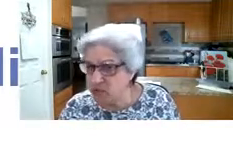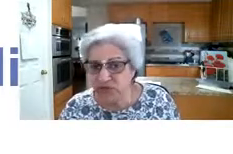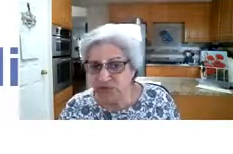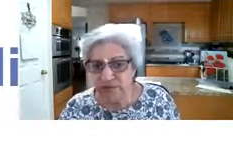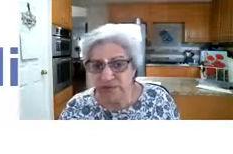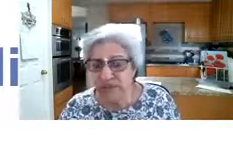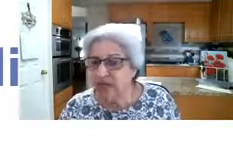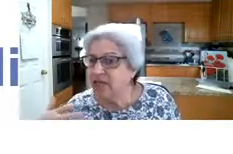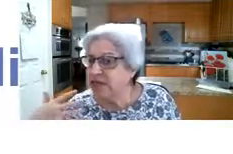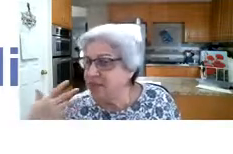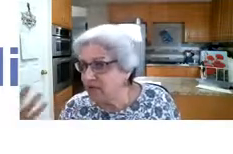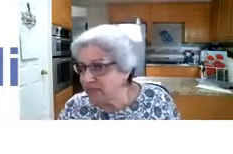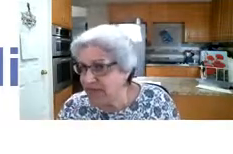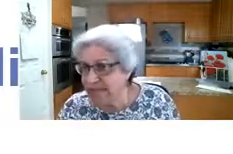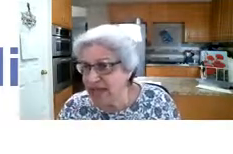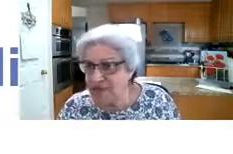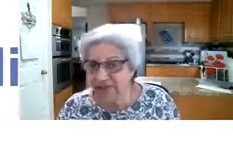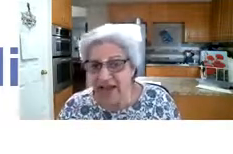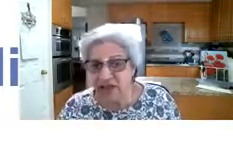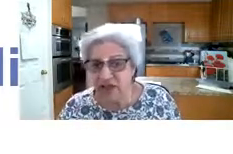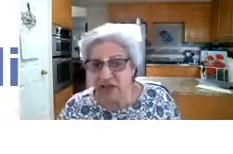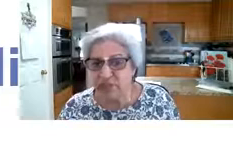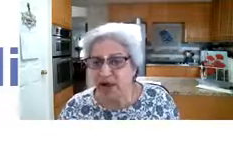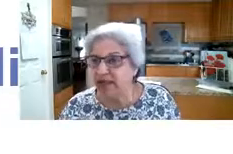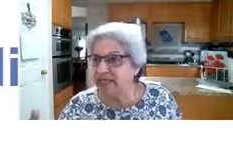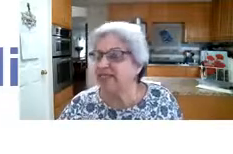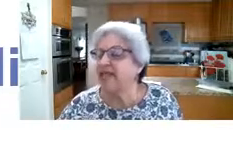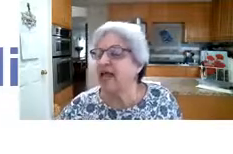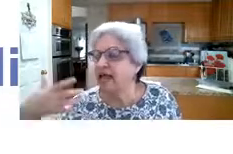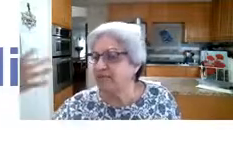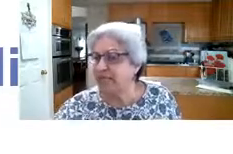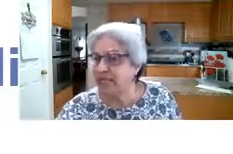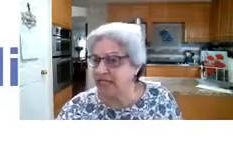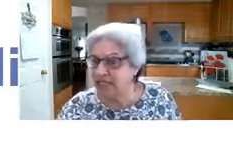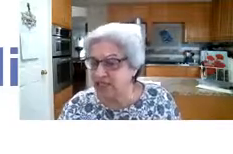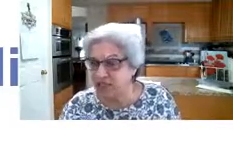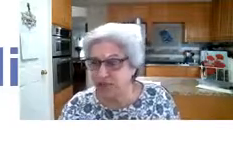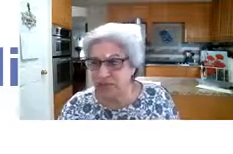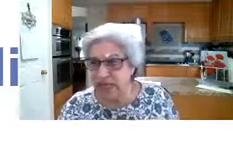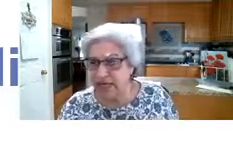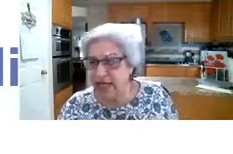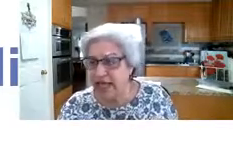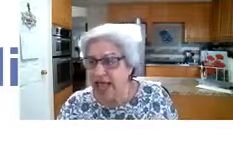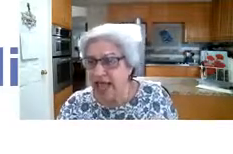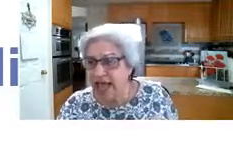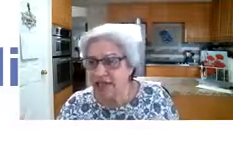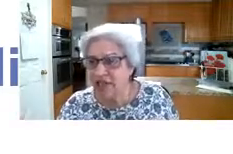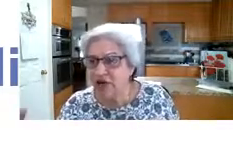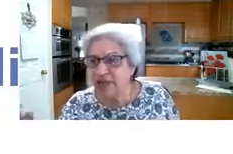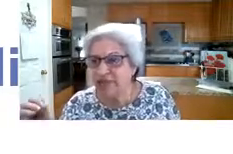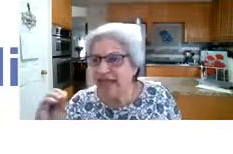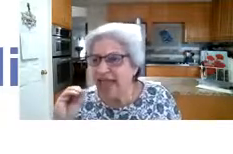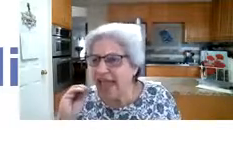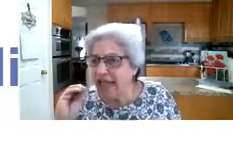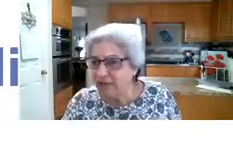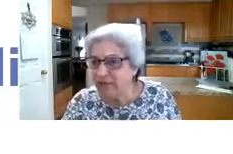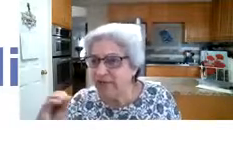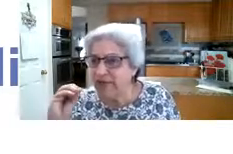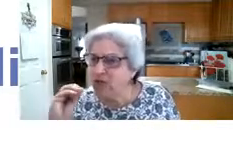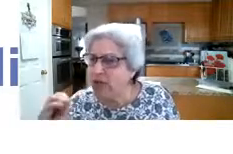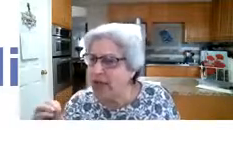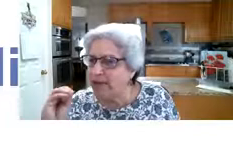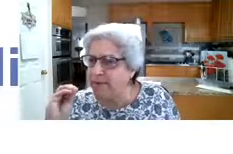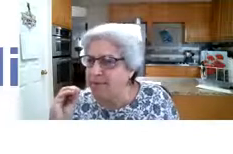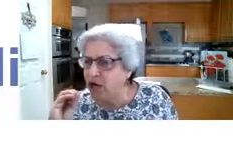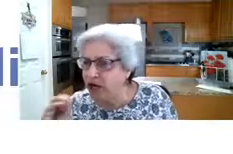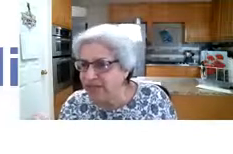for approval. They would then manufacture their product and begin to distribute it. And so if